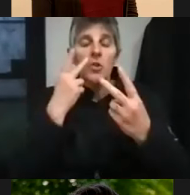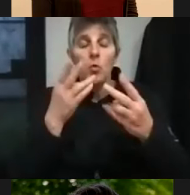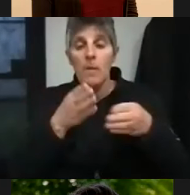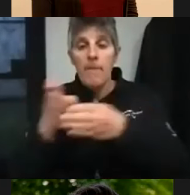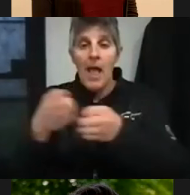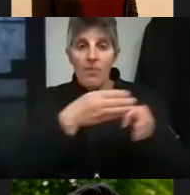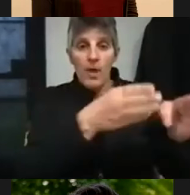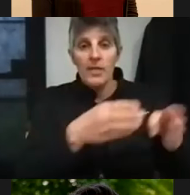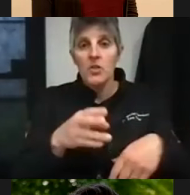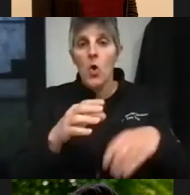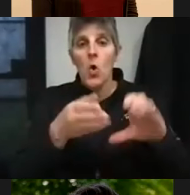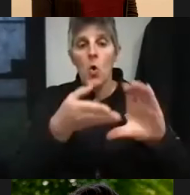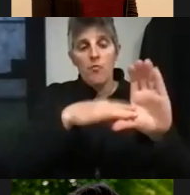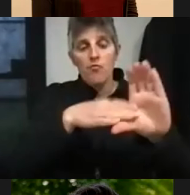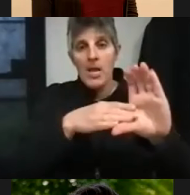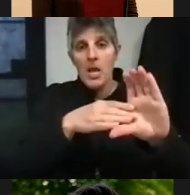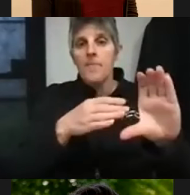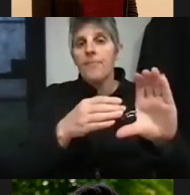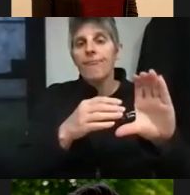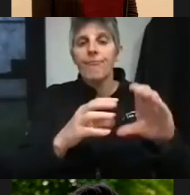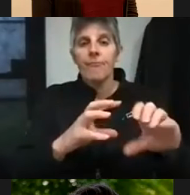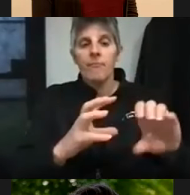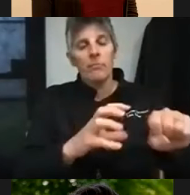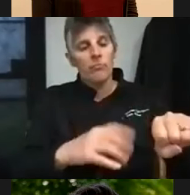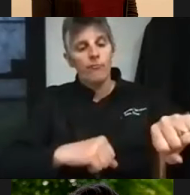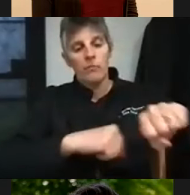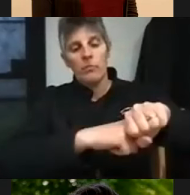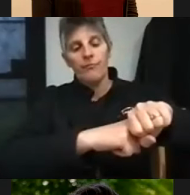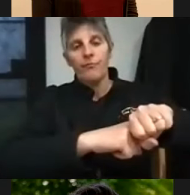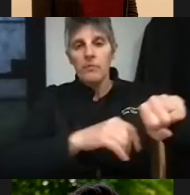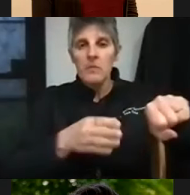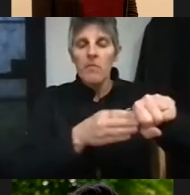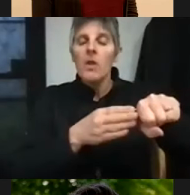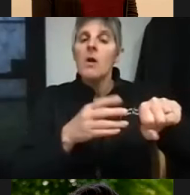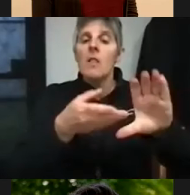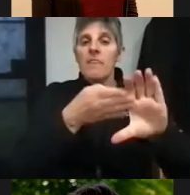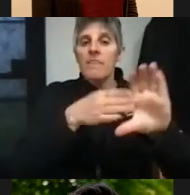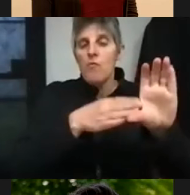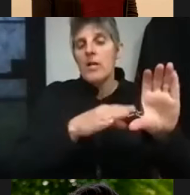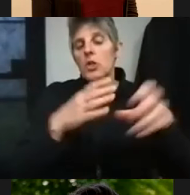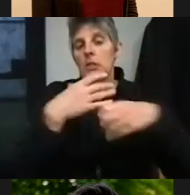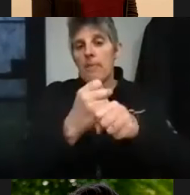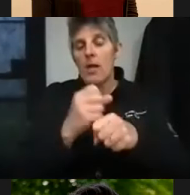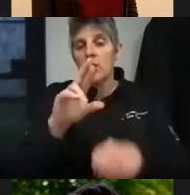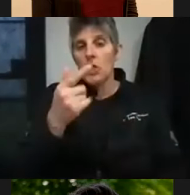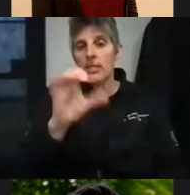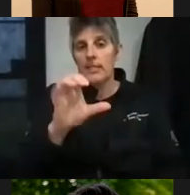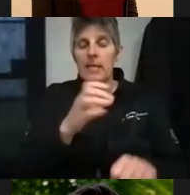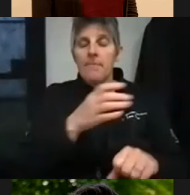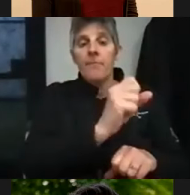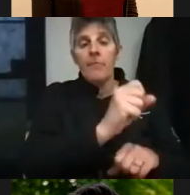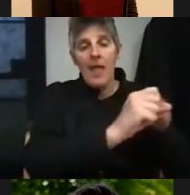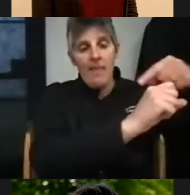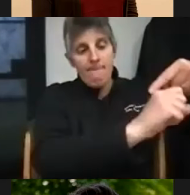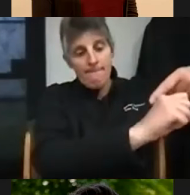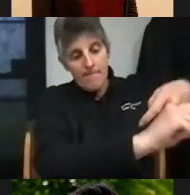So here's the retina. So retinal, the visual information is summarized in the retinal ganglion cells and passing